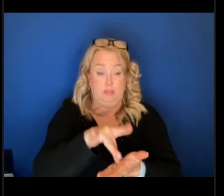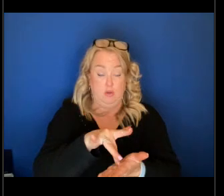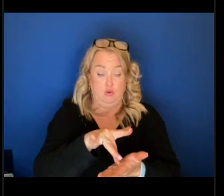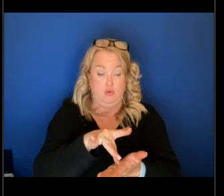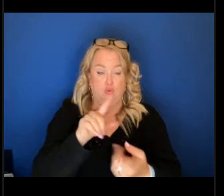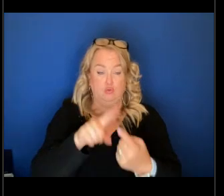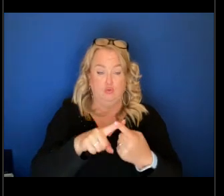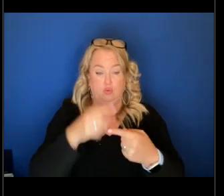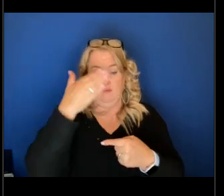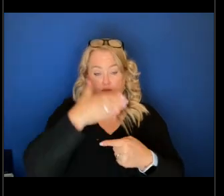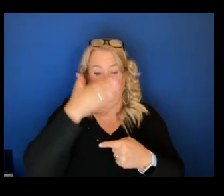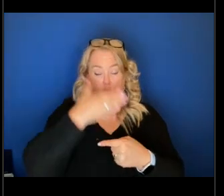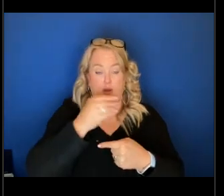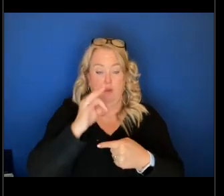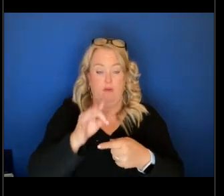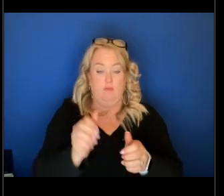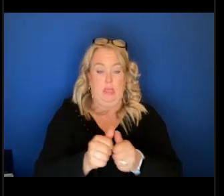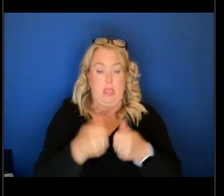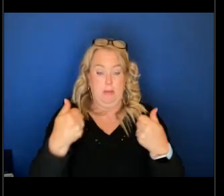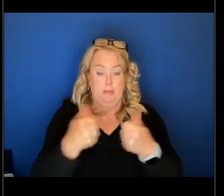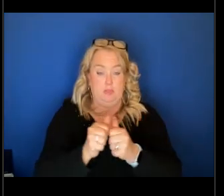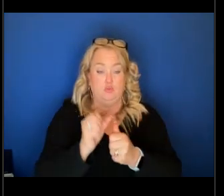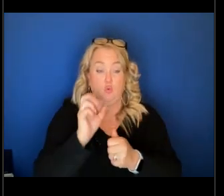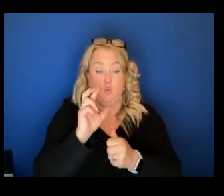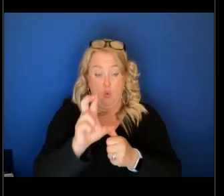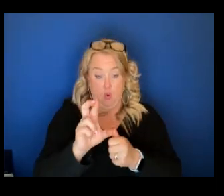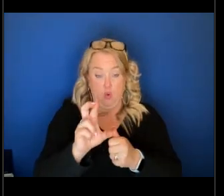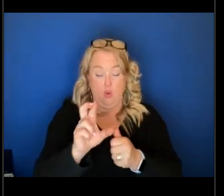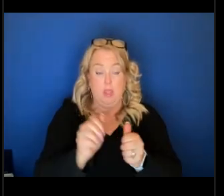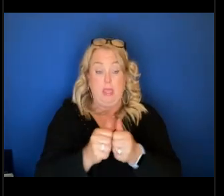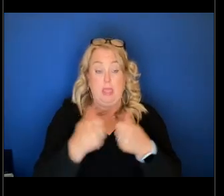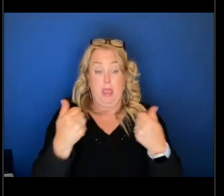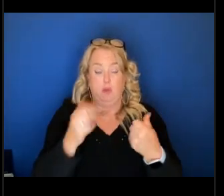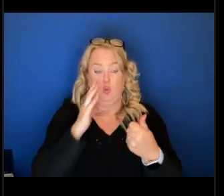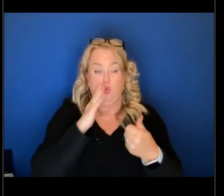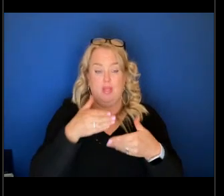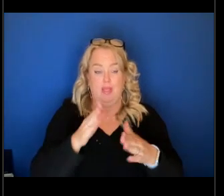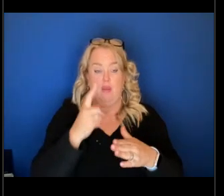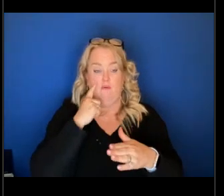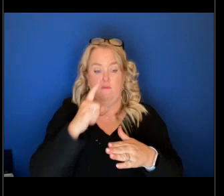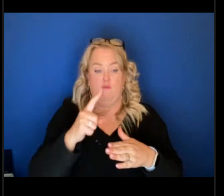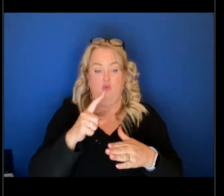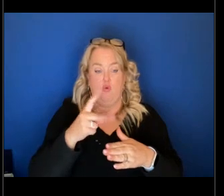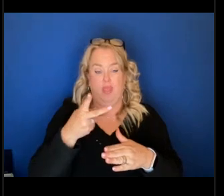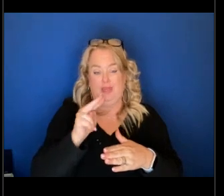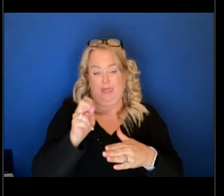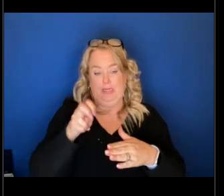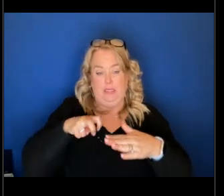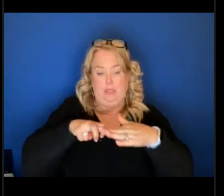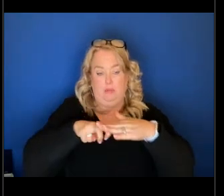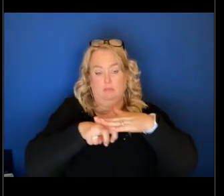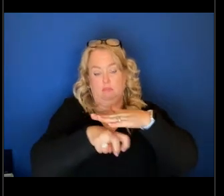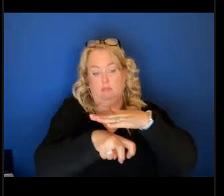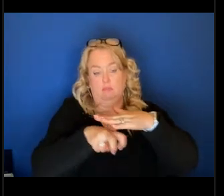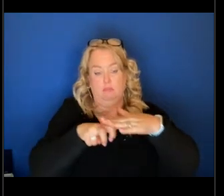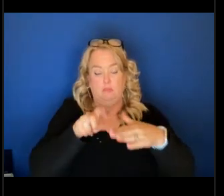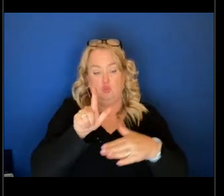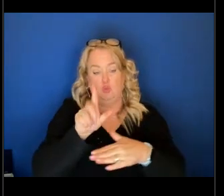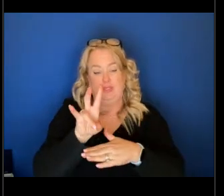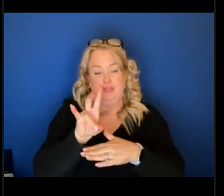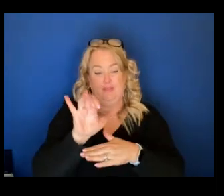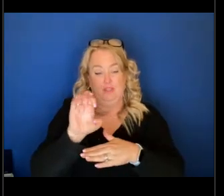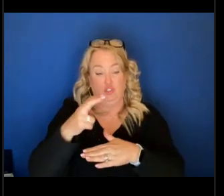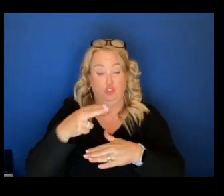to the face of the adjacent cabinets, or a cabinet that provides knee clearance that is 27